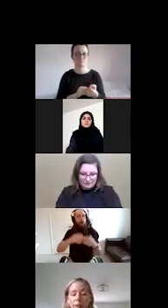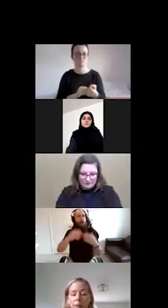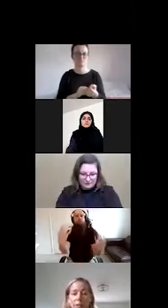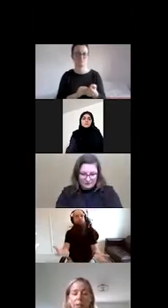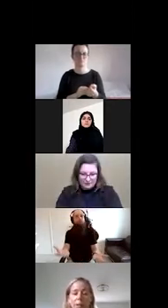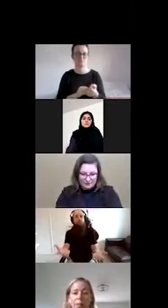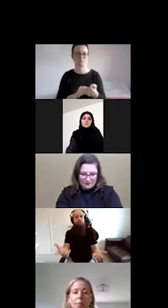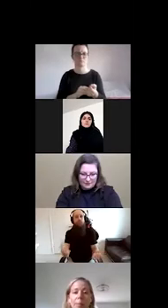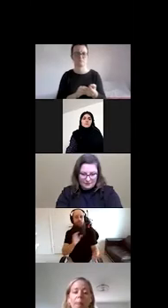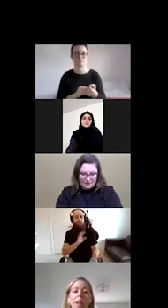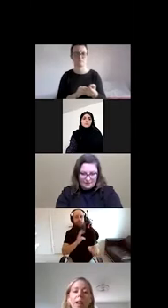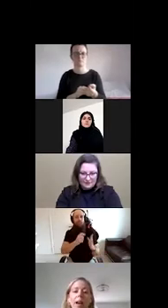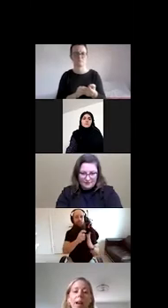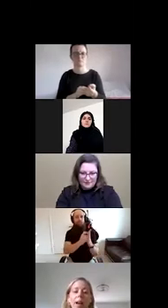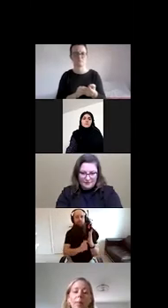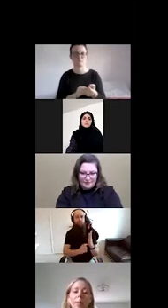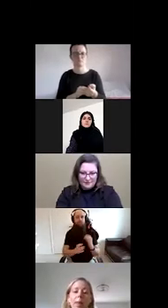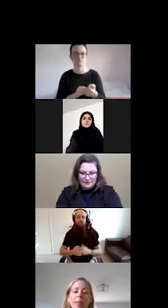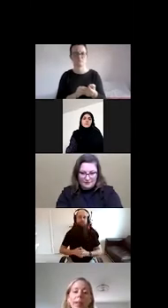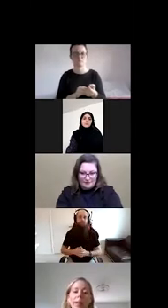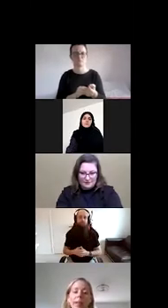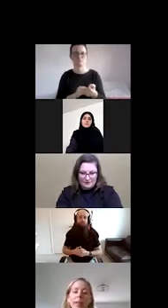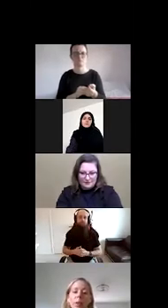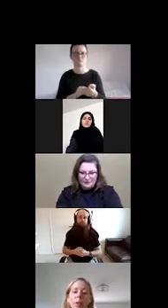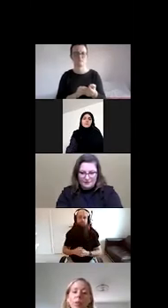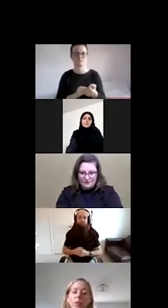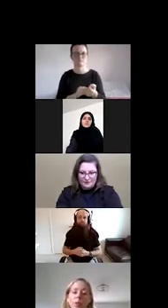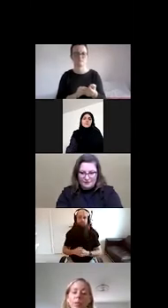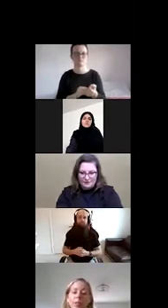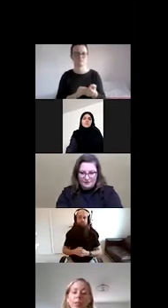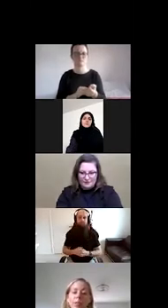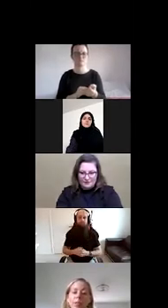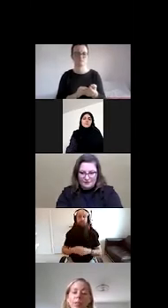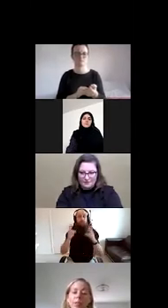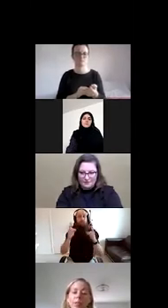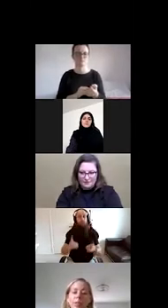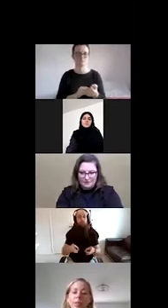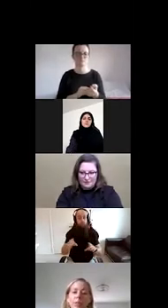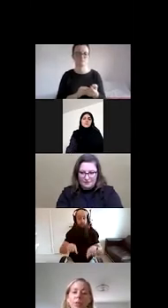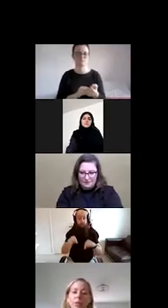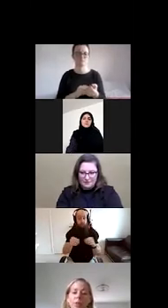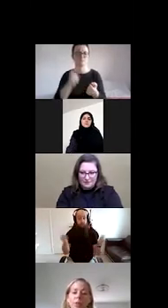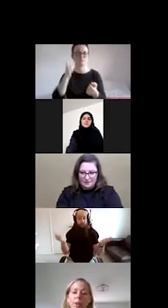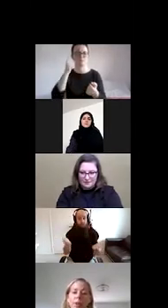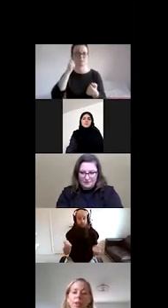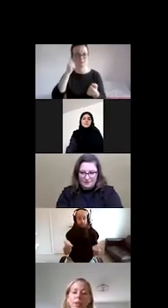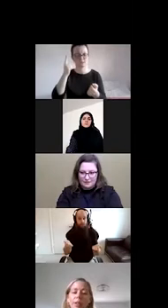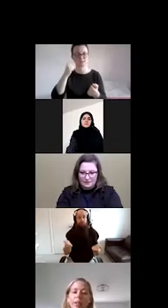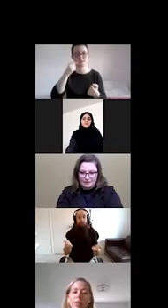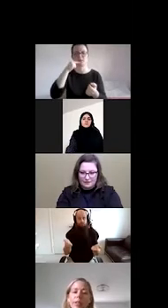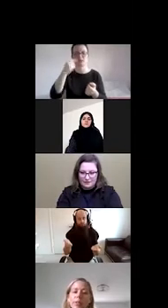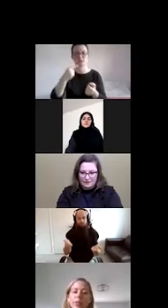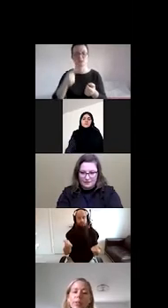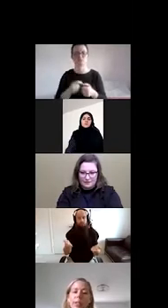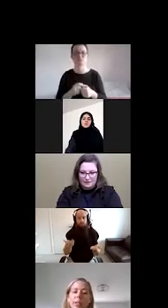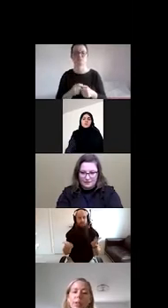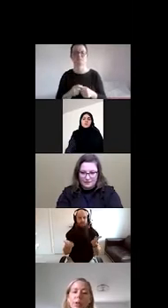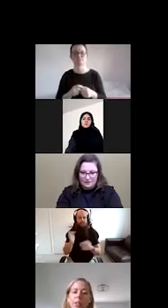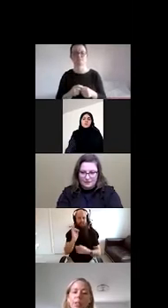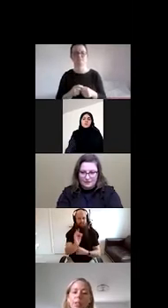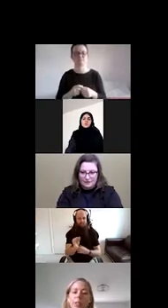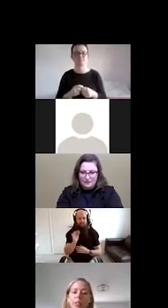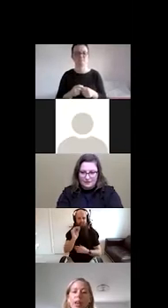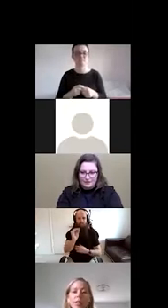in the field offices, I mean. And then also we found that quite few civil